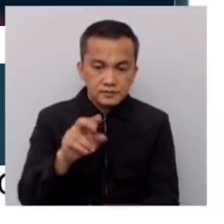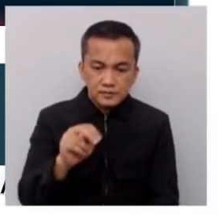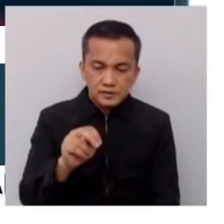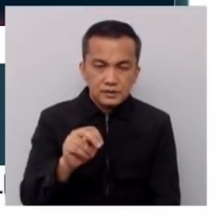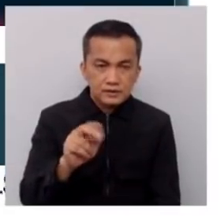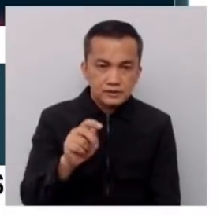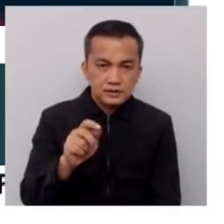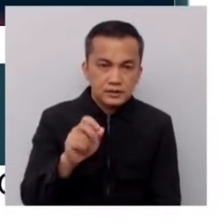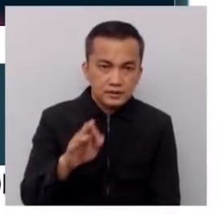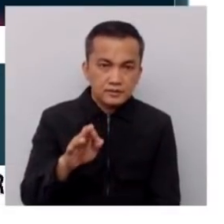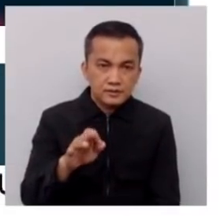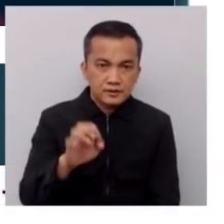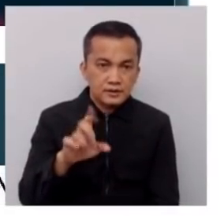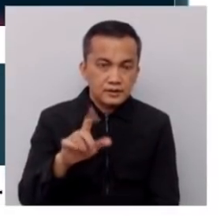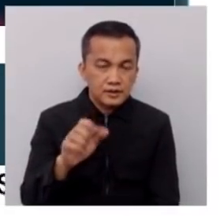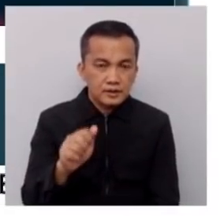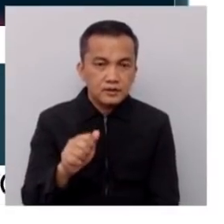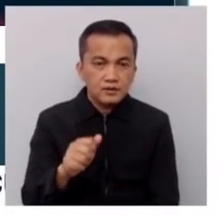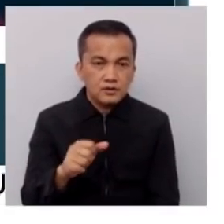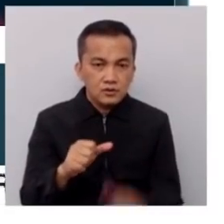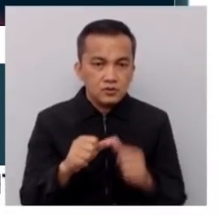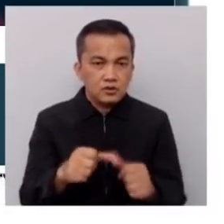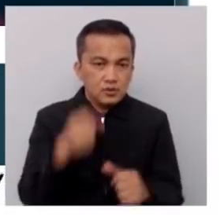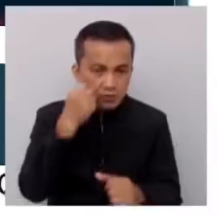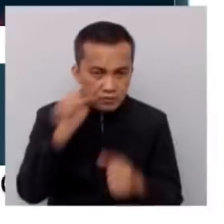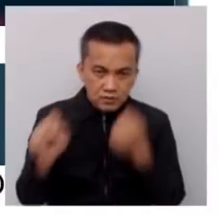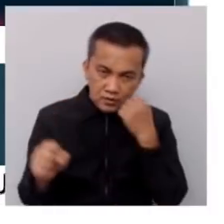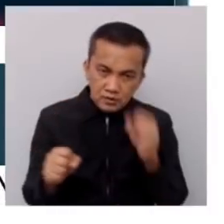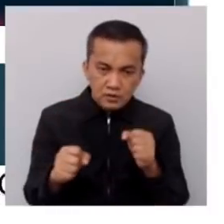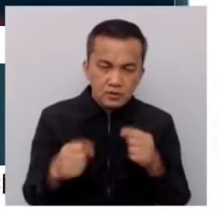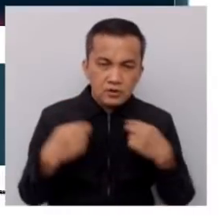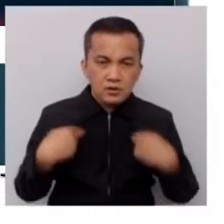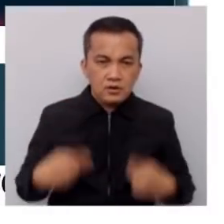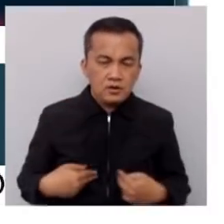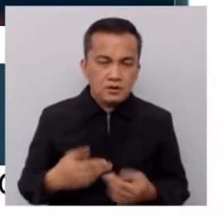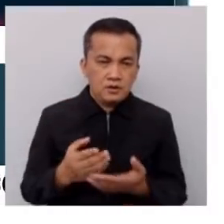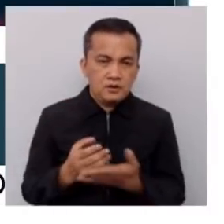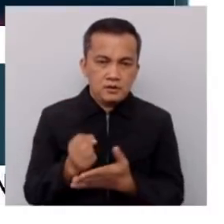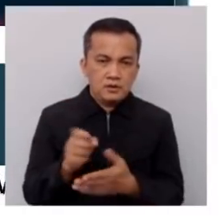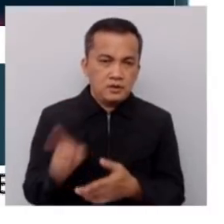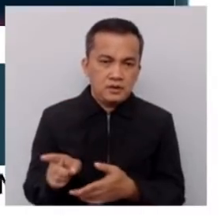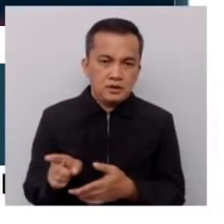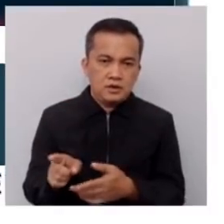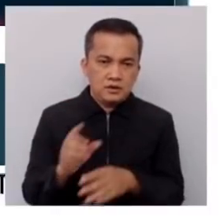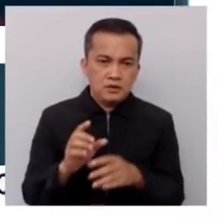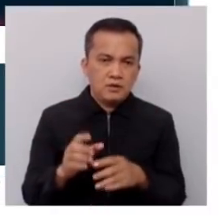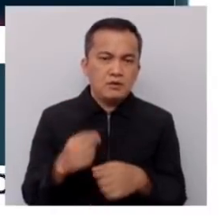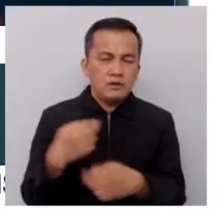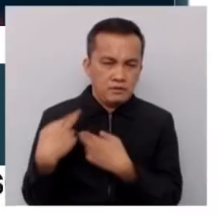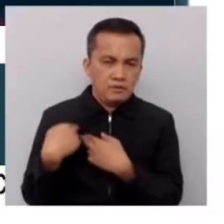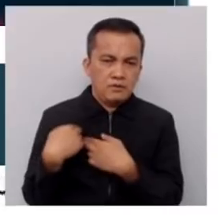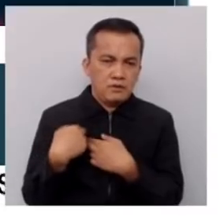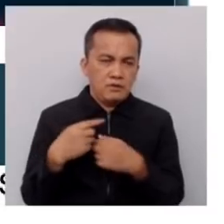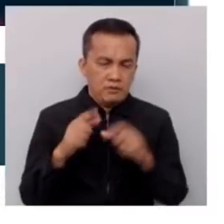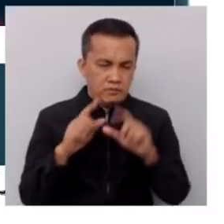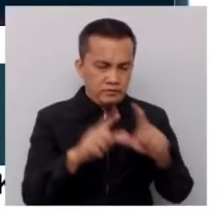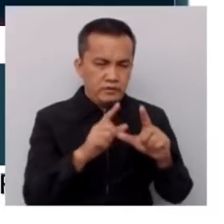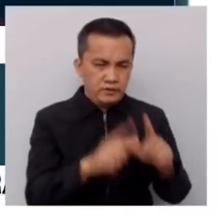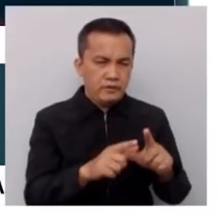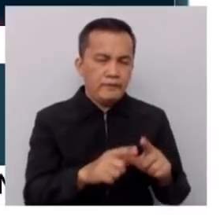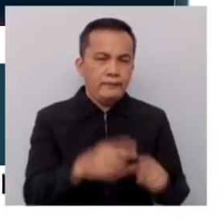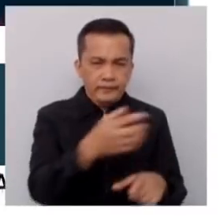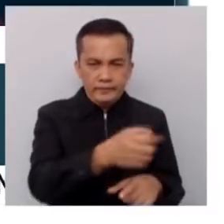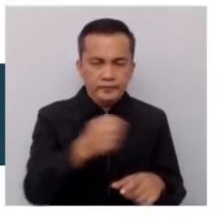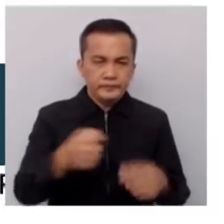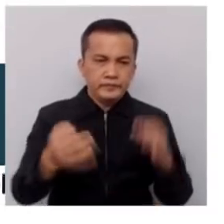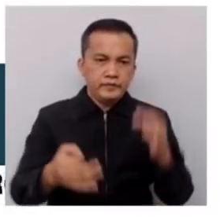still constantly violate fundamental human rights, she will lead the charge in making sure that they are held into account. What does the senator